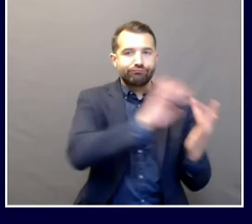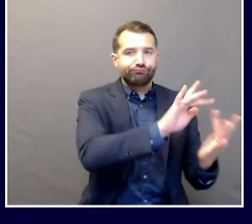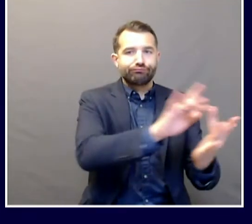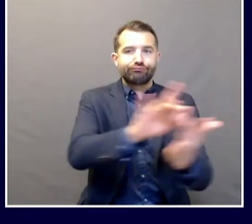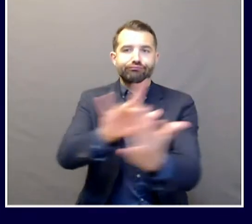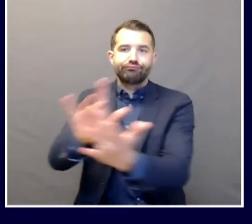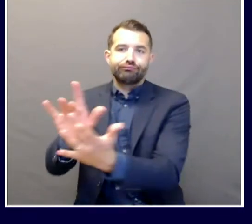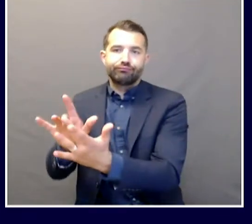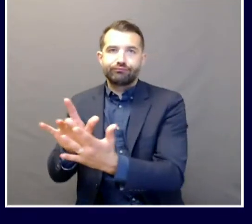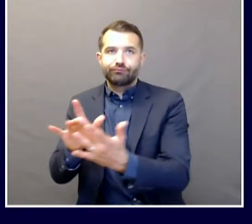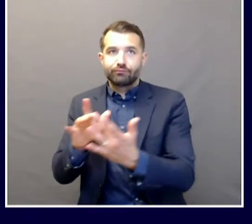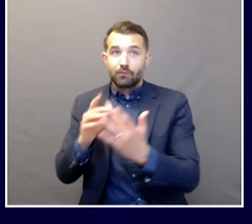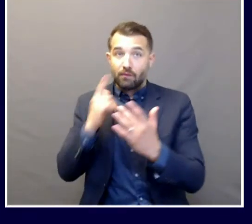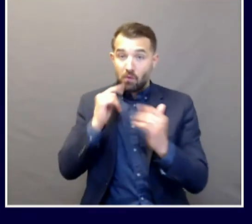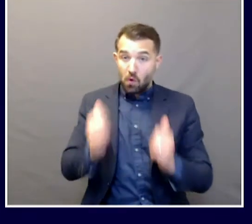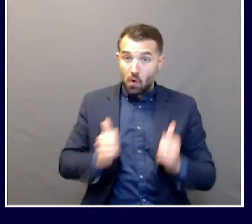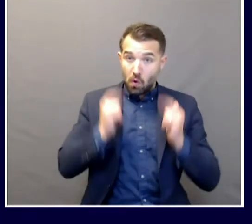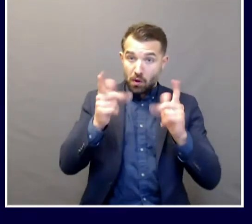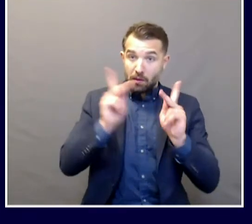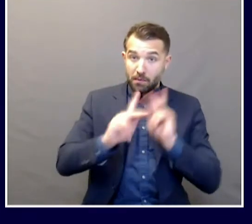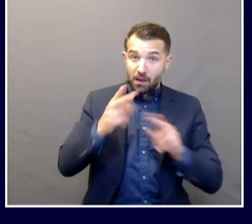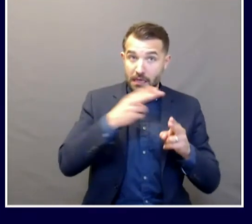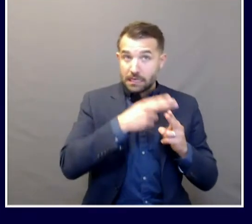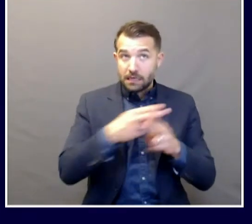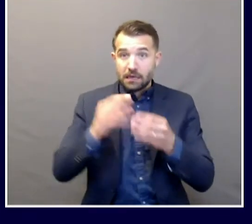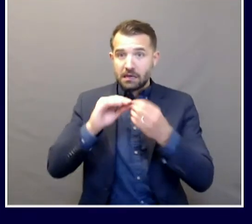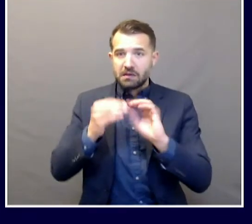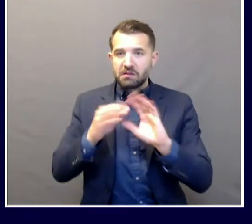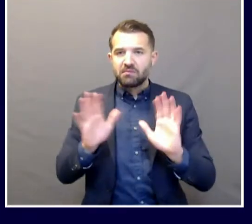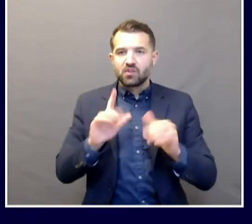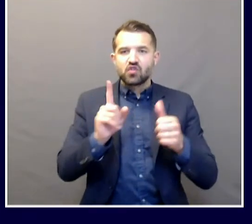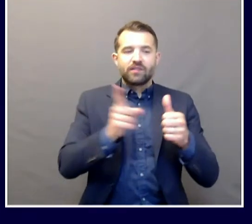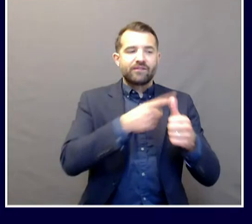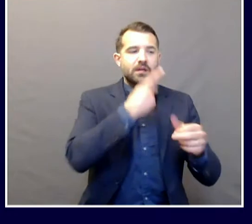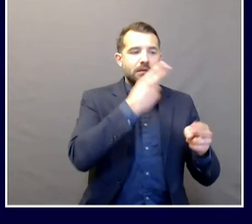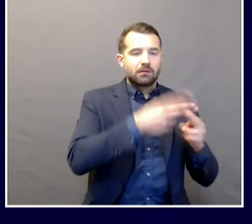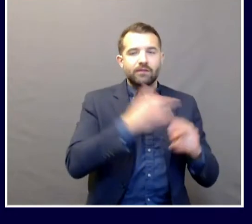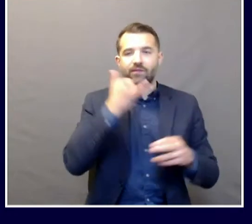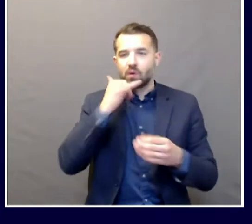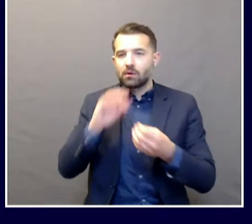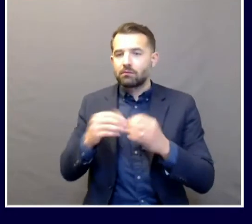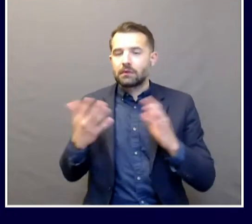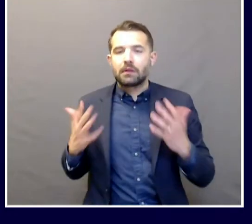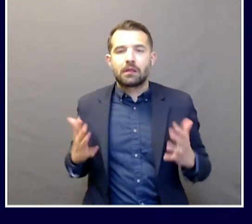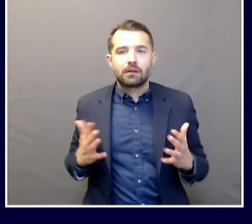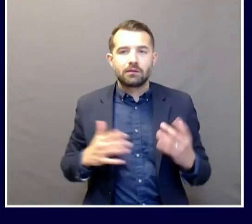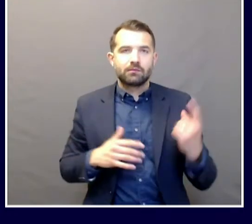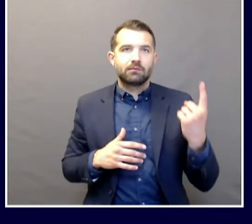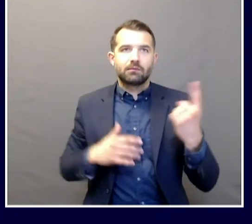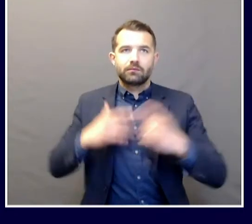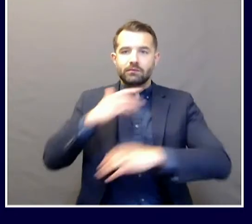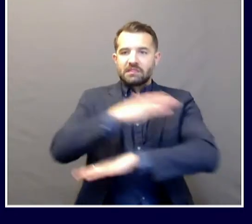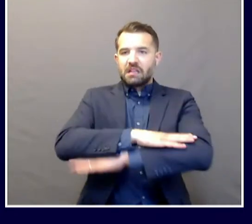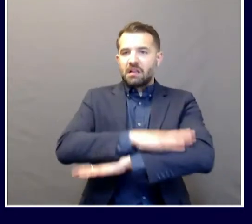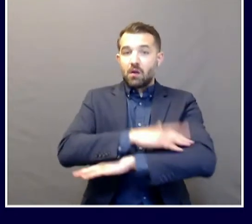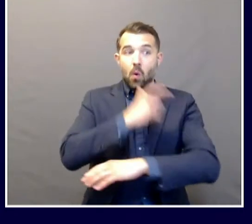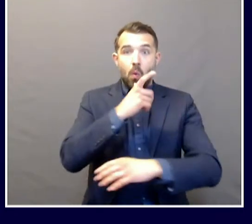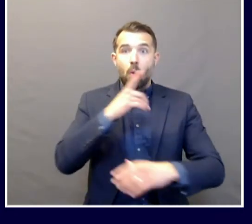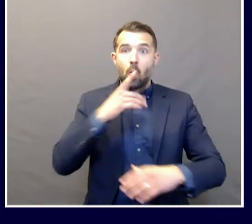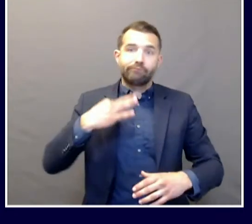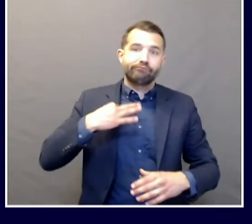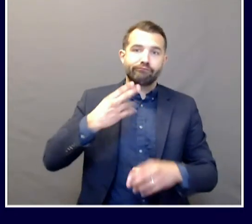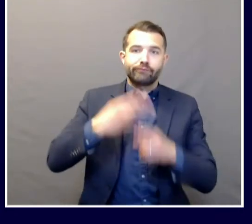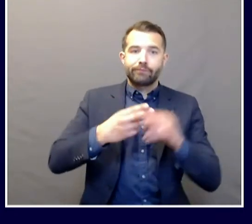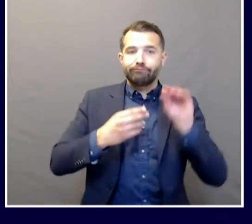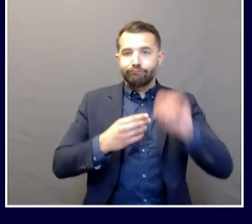person, just a first name and a phone number of one person in a party, just in case there were an outbreak. That